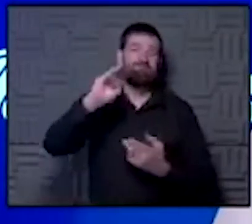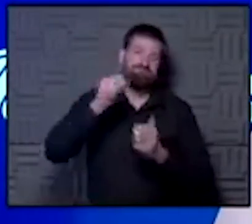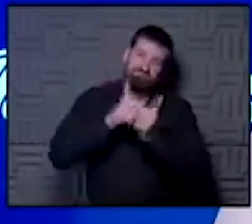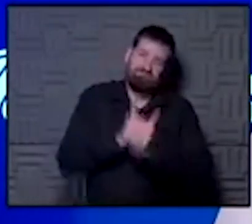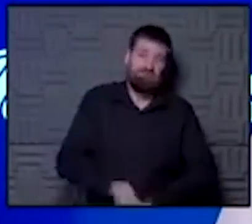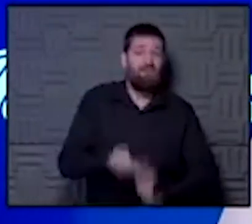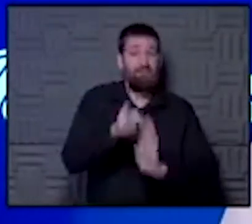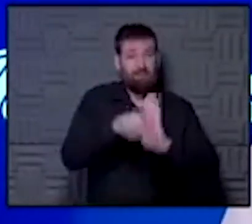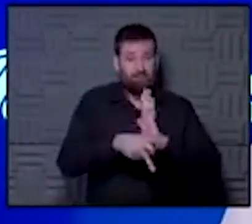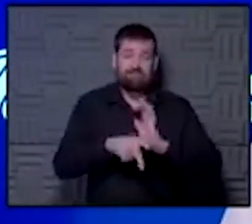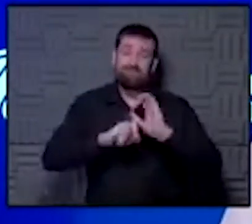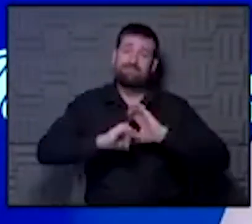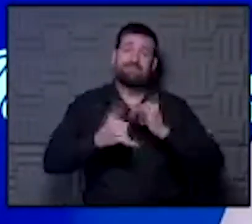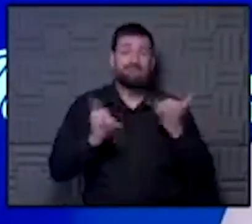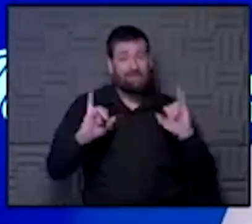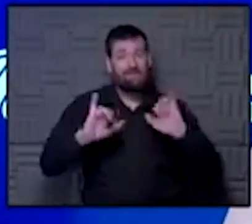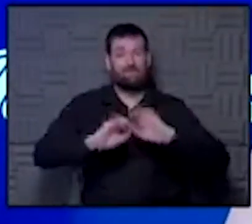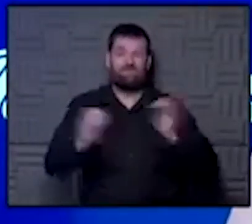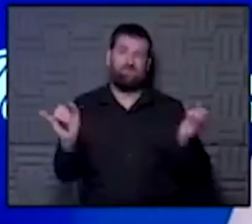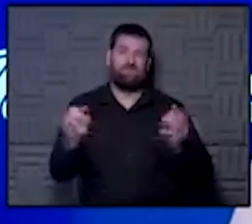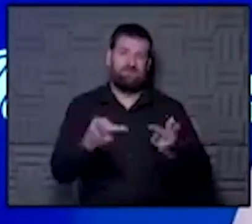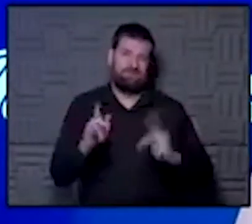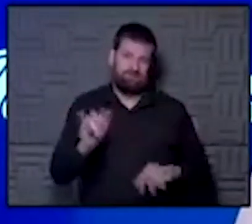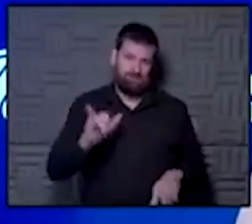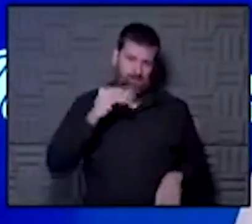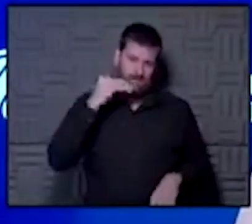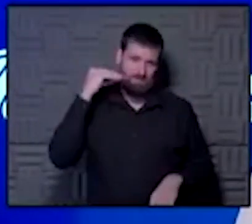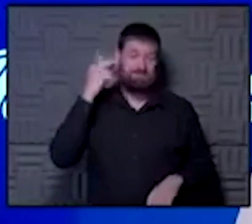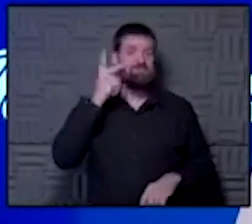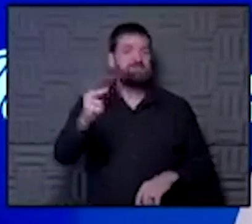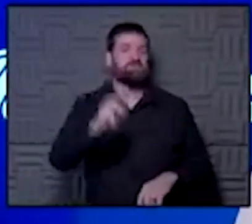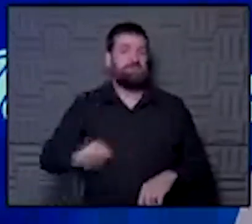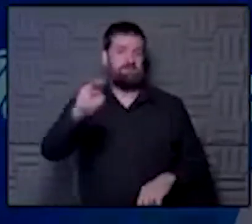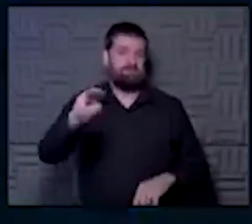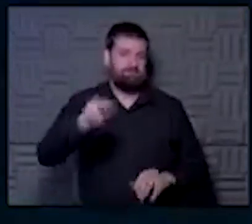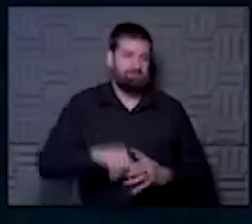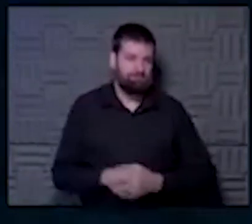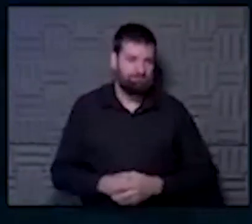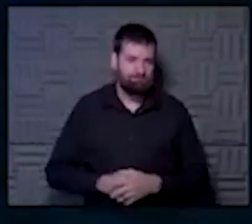control, and there's still no place like home. We'll see you on Monday.